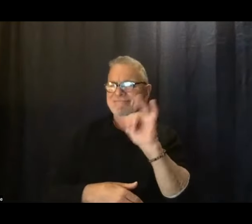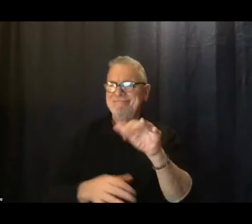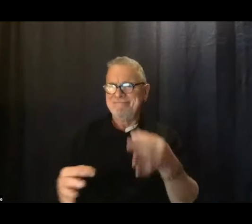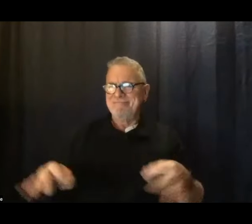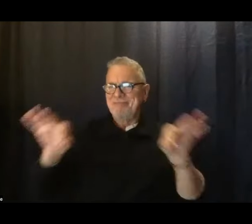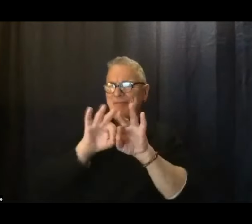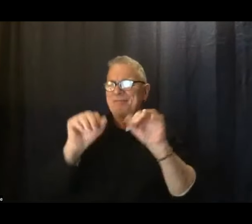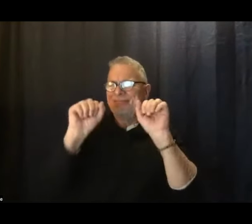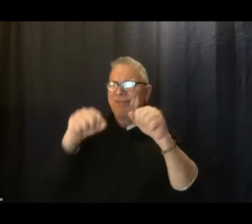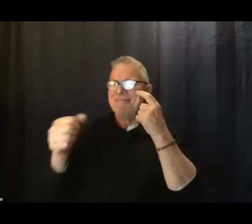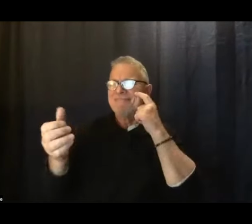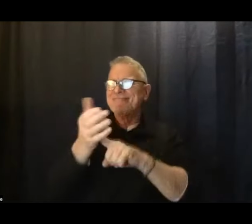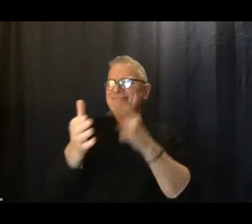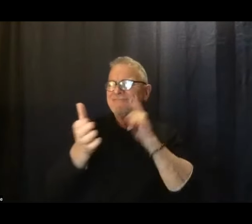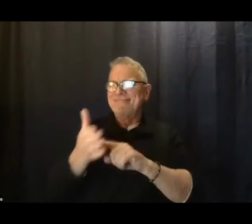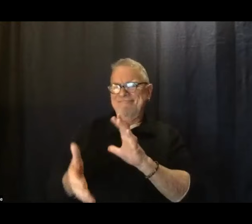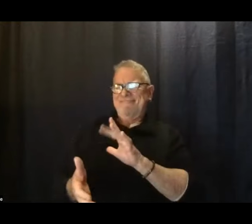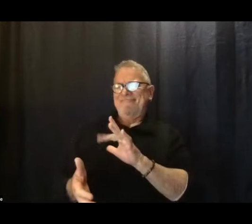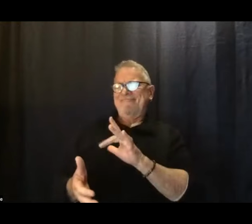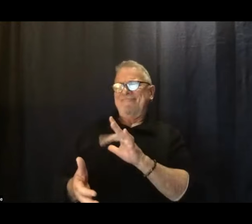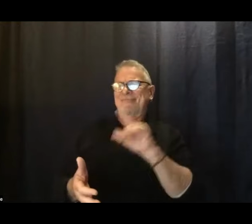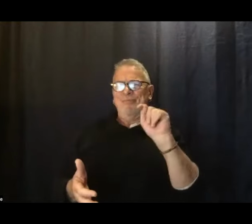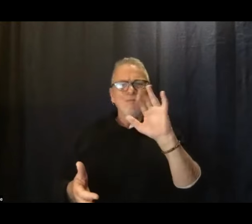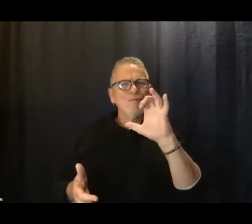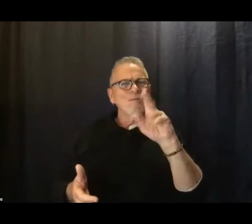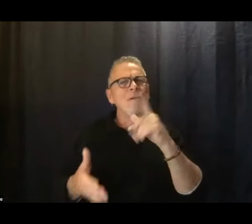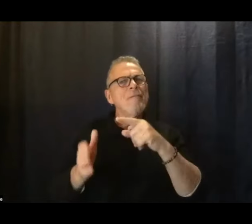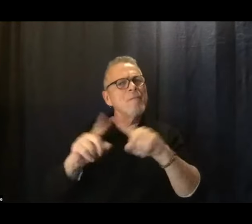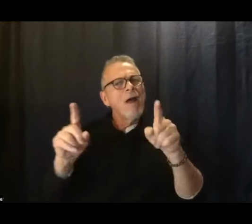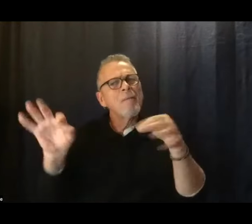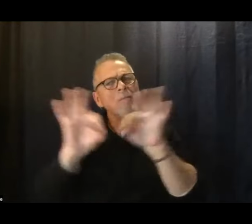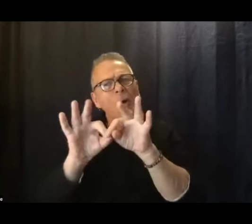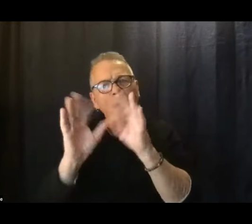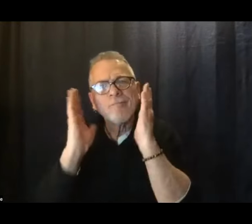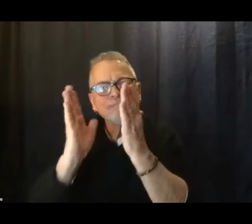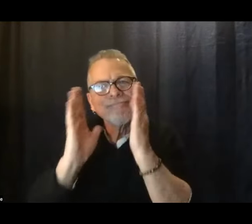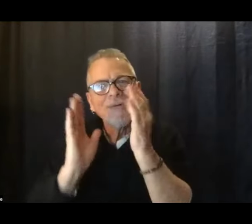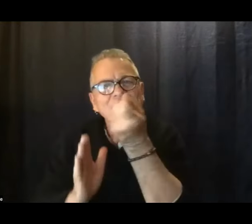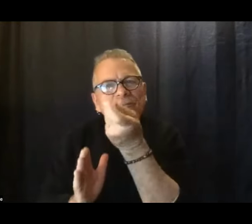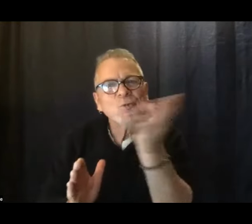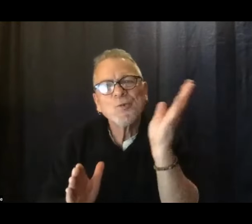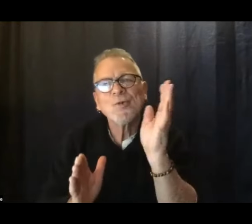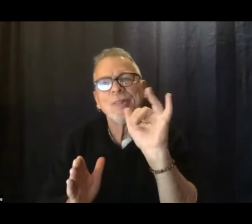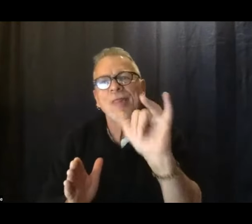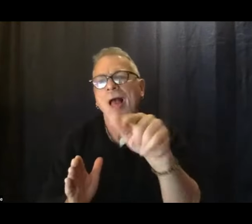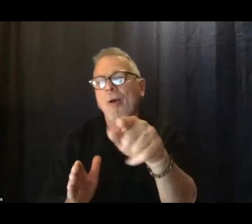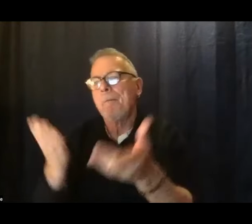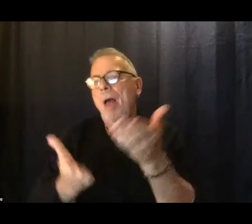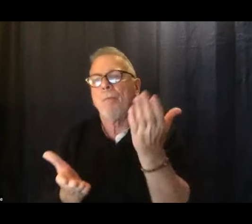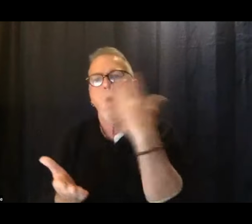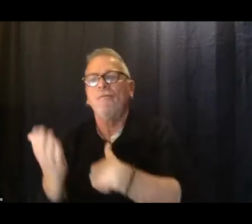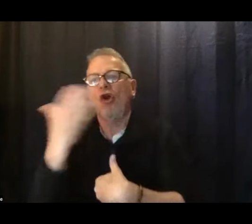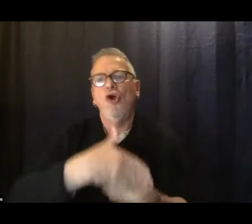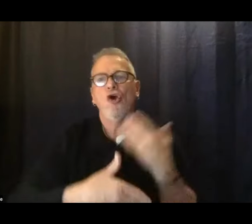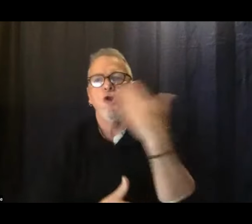Now, there are some other items that are important to recognize, and they're pretty cool. Some tricks, but they're very important.